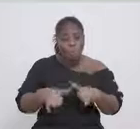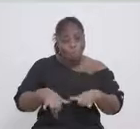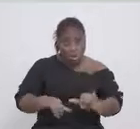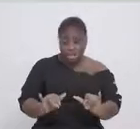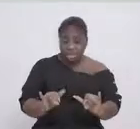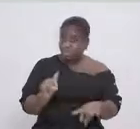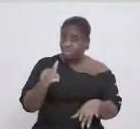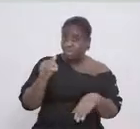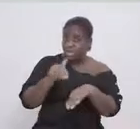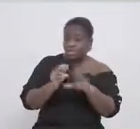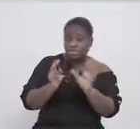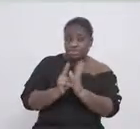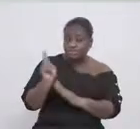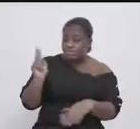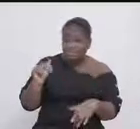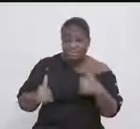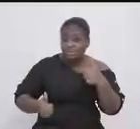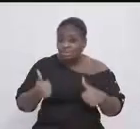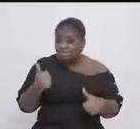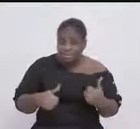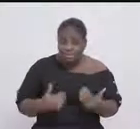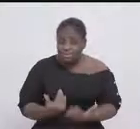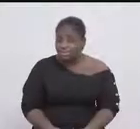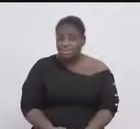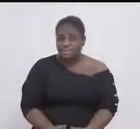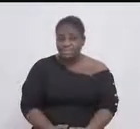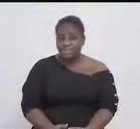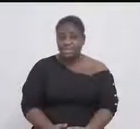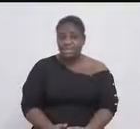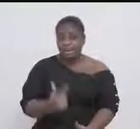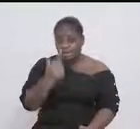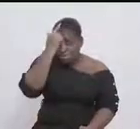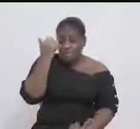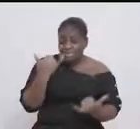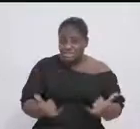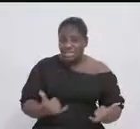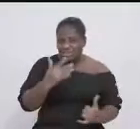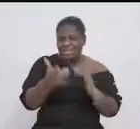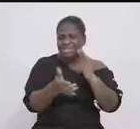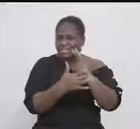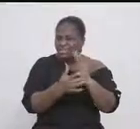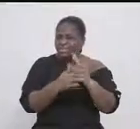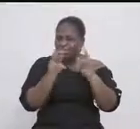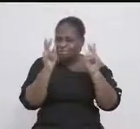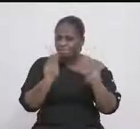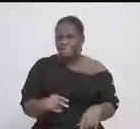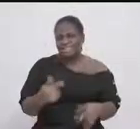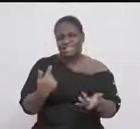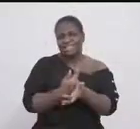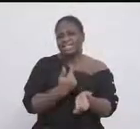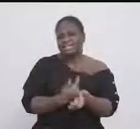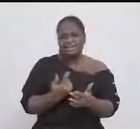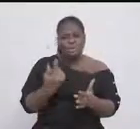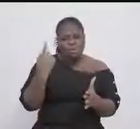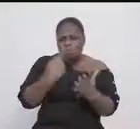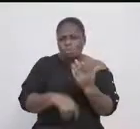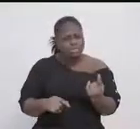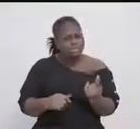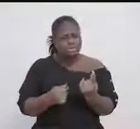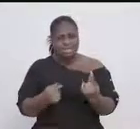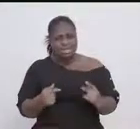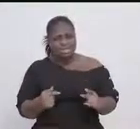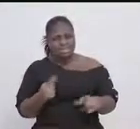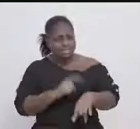much before? Because you're almost like the poster girl for technology in Ghana. At what point in your life did technology become part of your